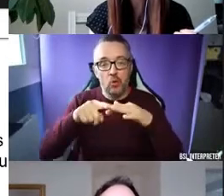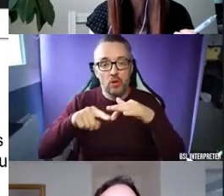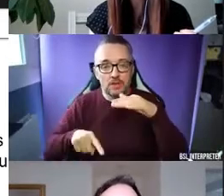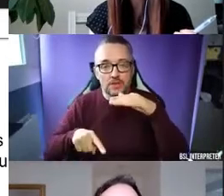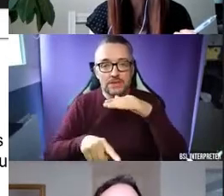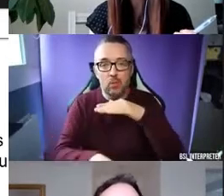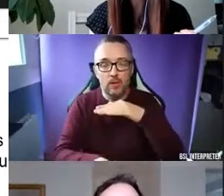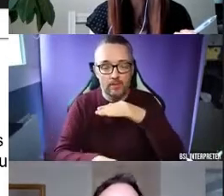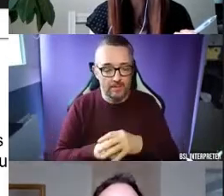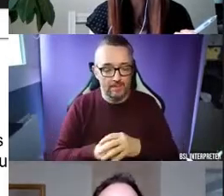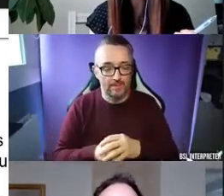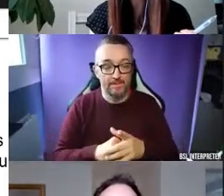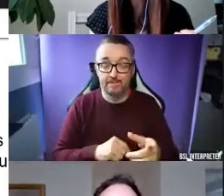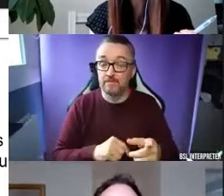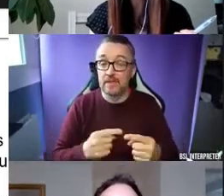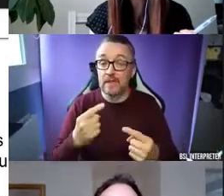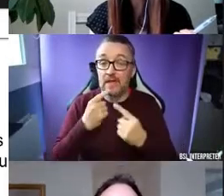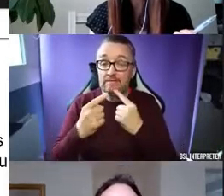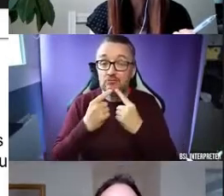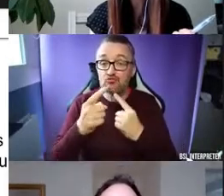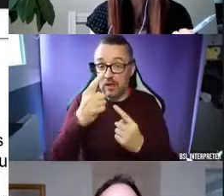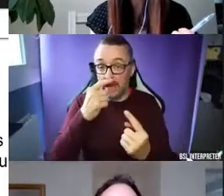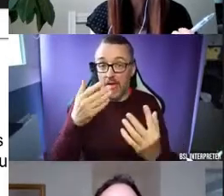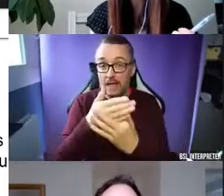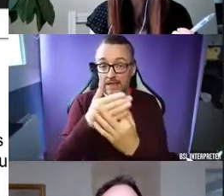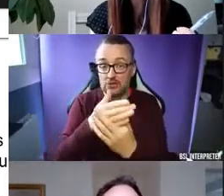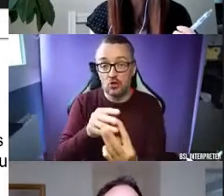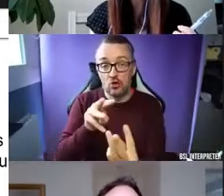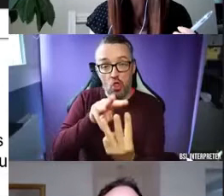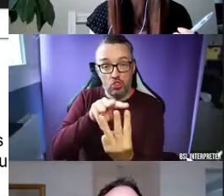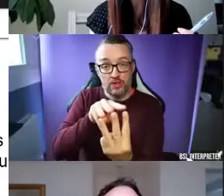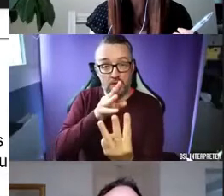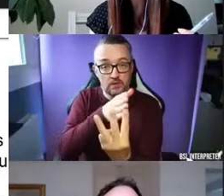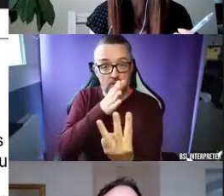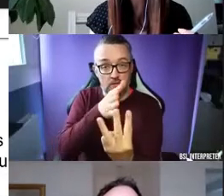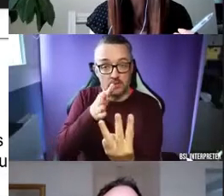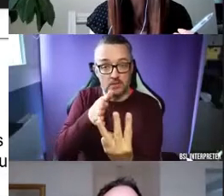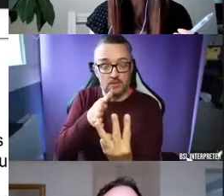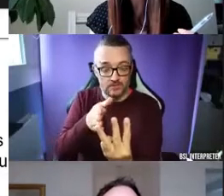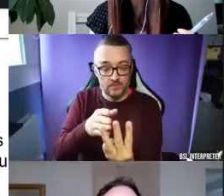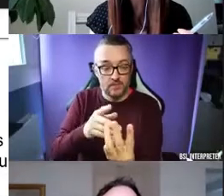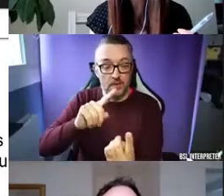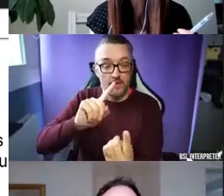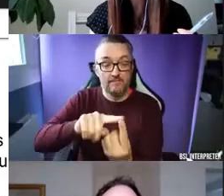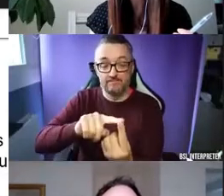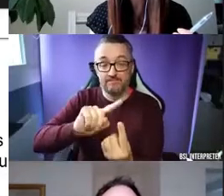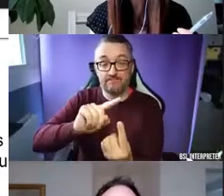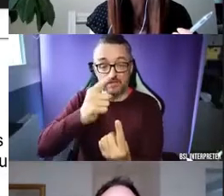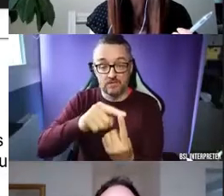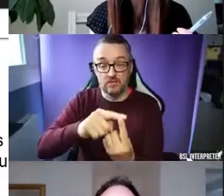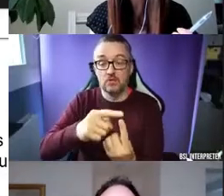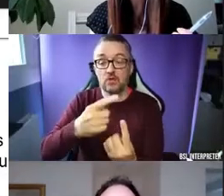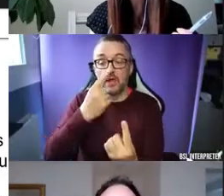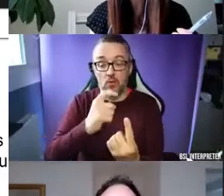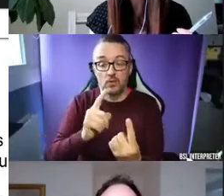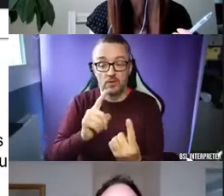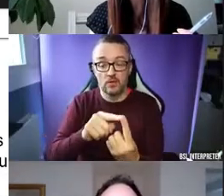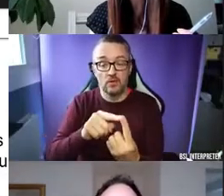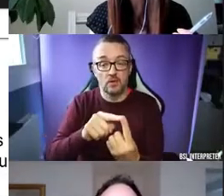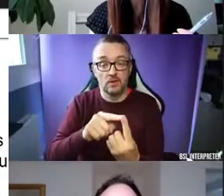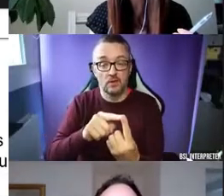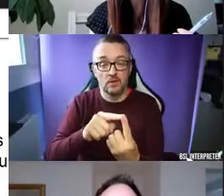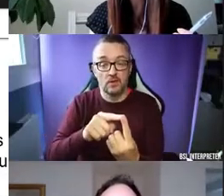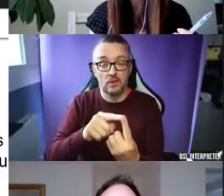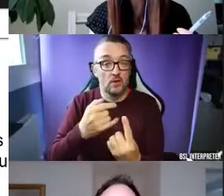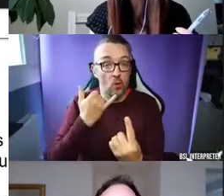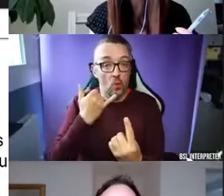You can access this information in three main ways. The first is through our call centre, which is open 24 hours